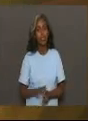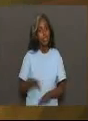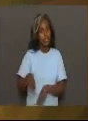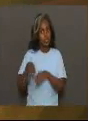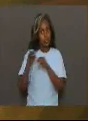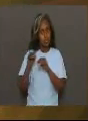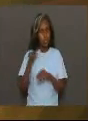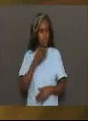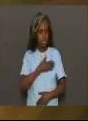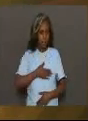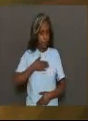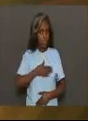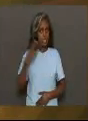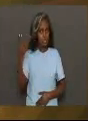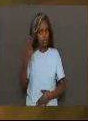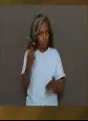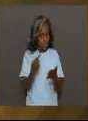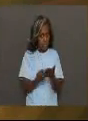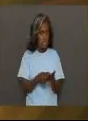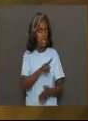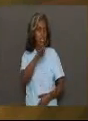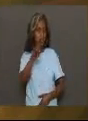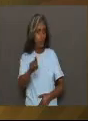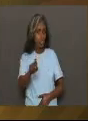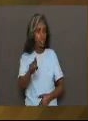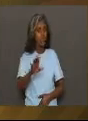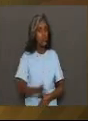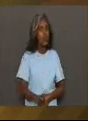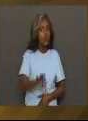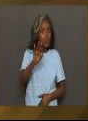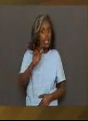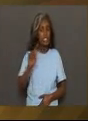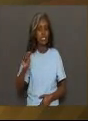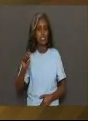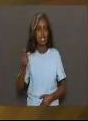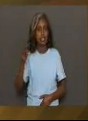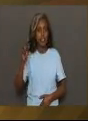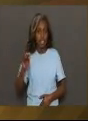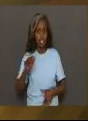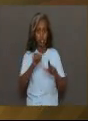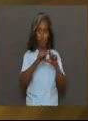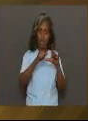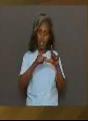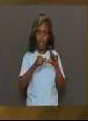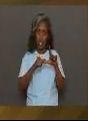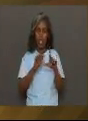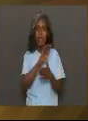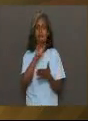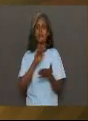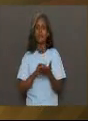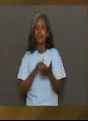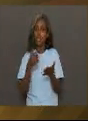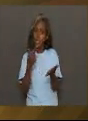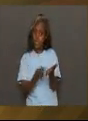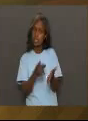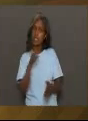Students, please use this equation to find the tangent of the angle between